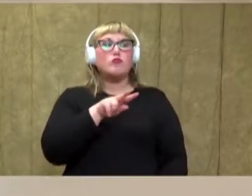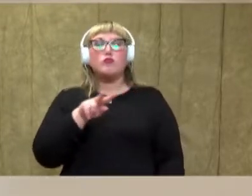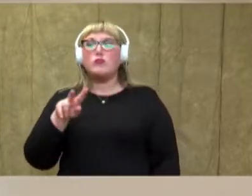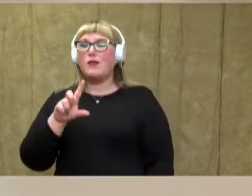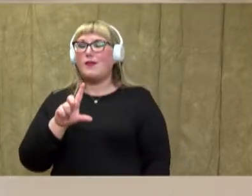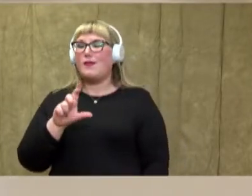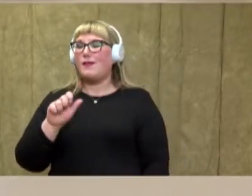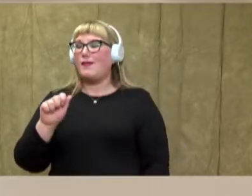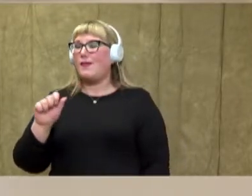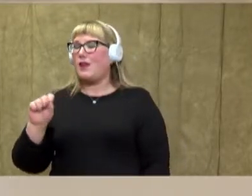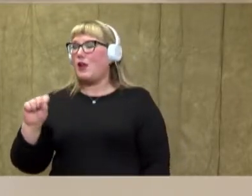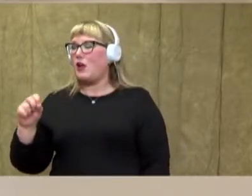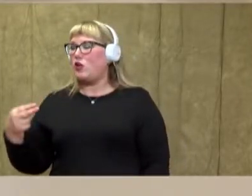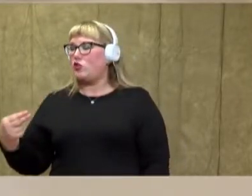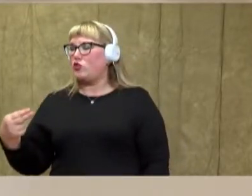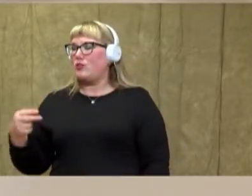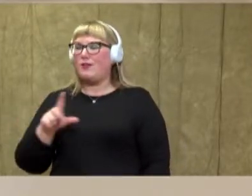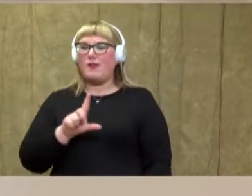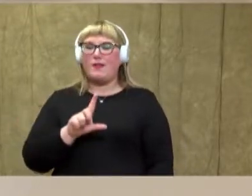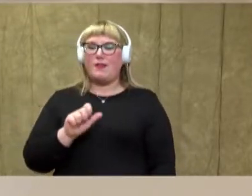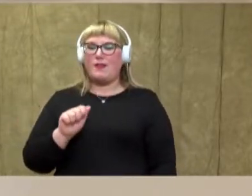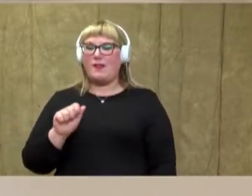the way through the word. Let's go.